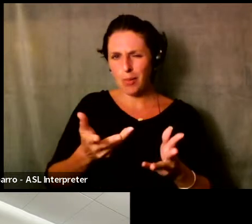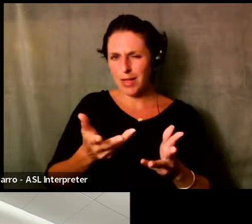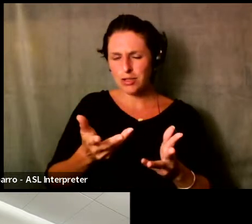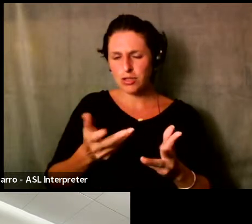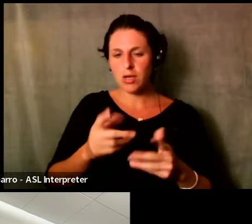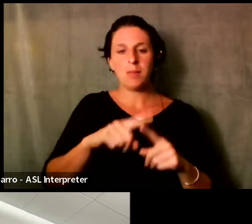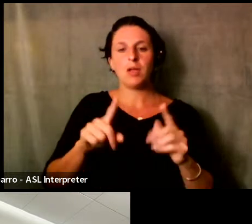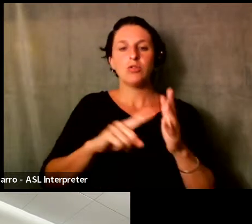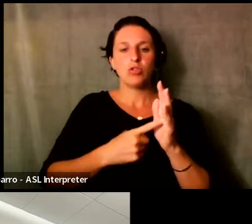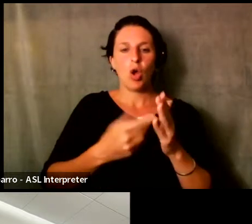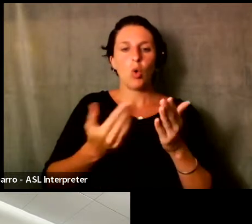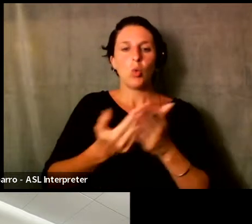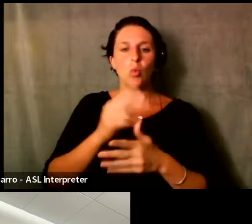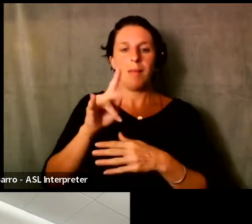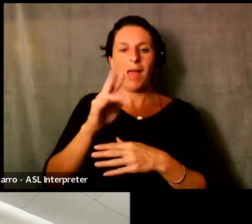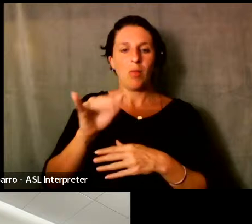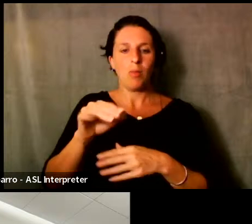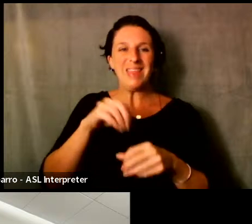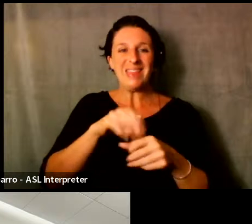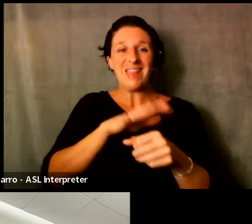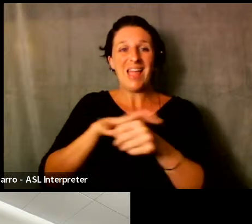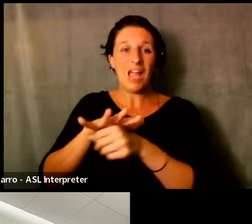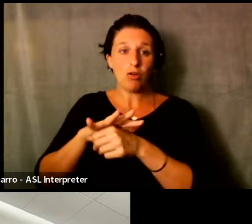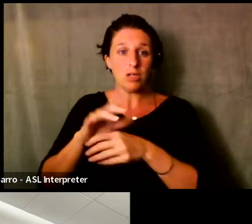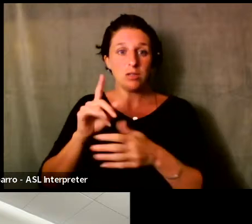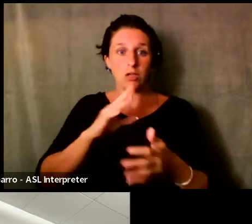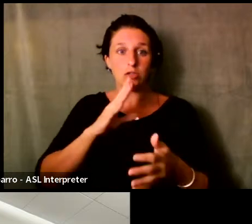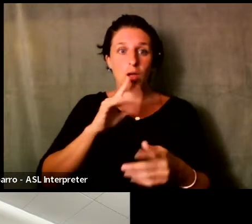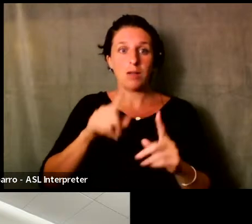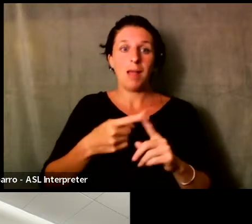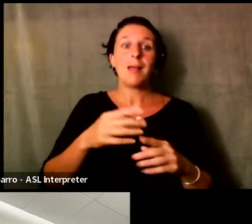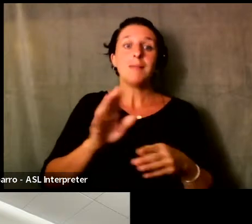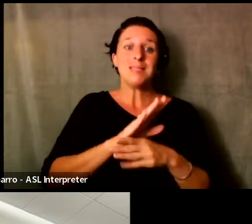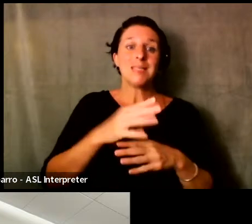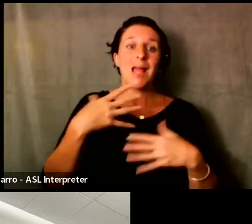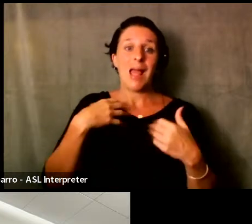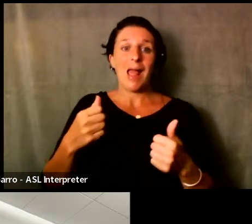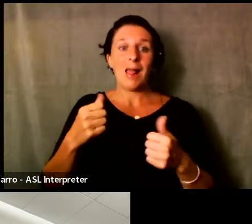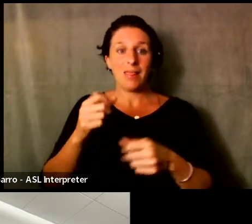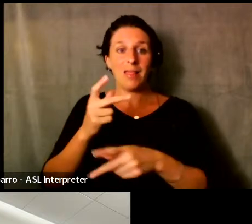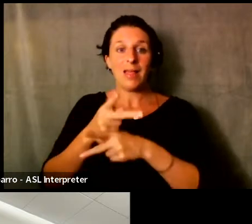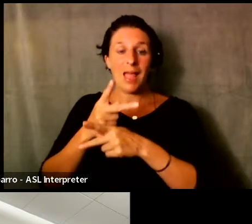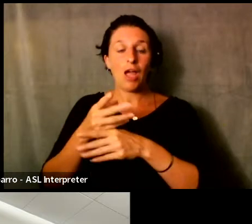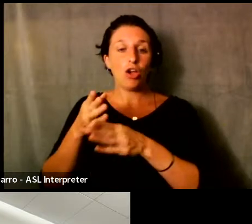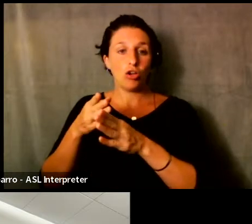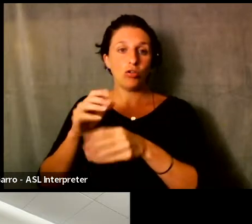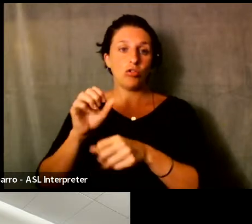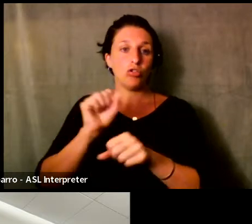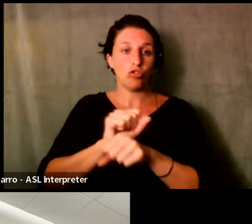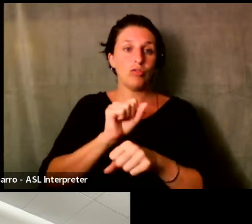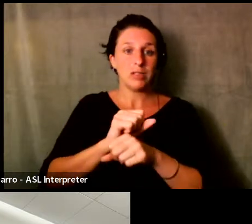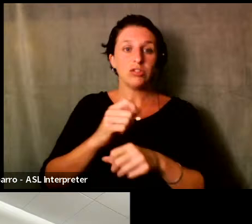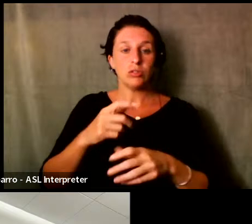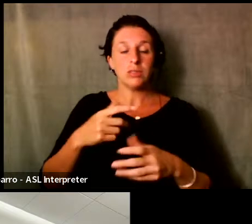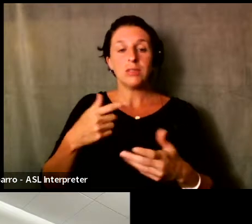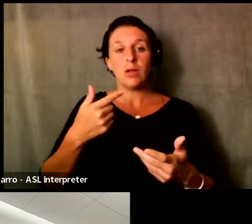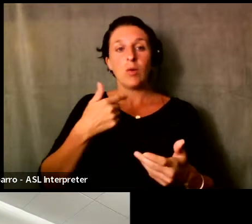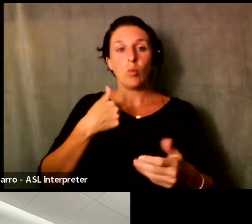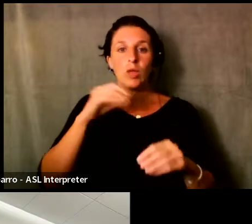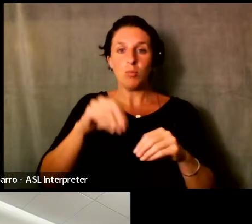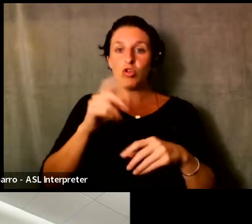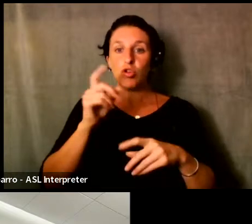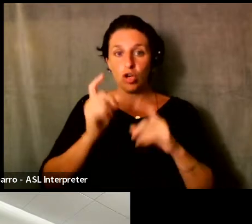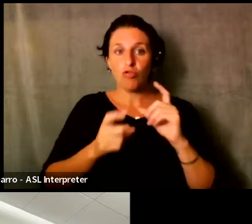new pathways in those areas that I talked about in business and healthcare careers, and kids could actually go, we had put into the grant that we'd sort of figure out a